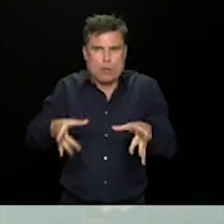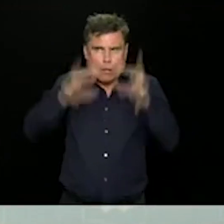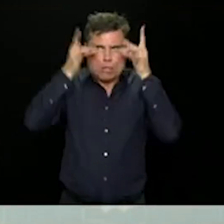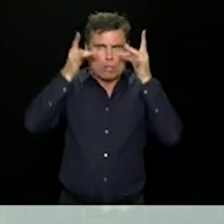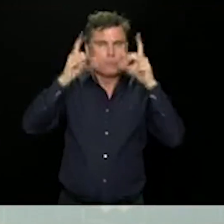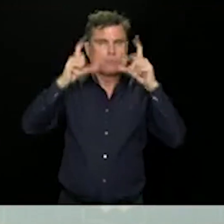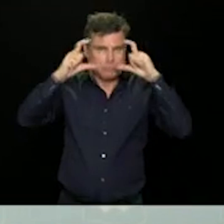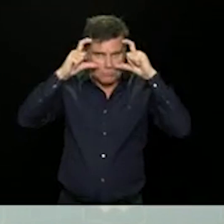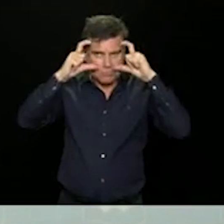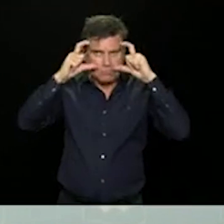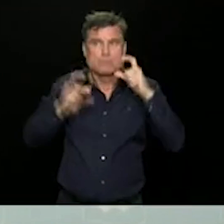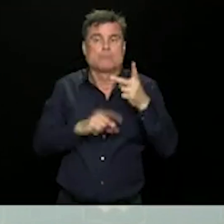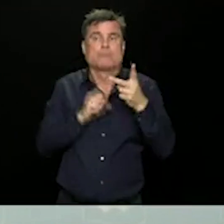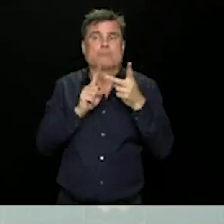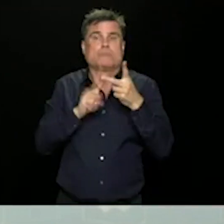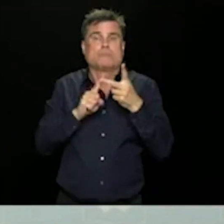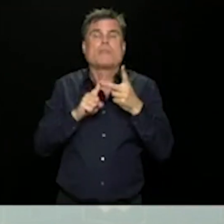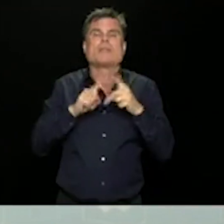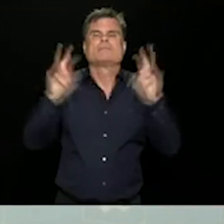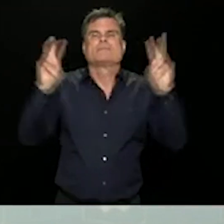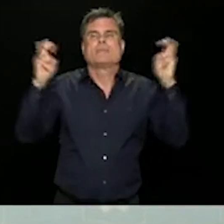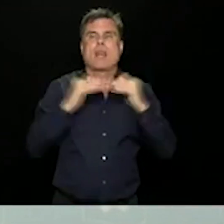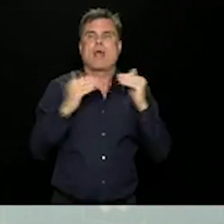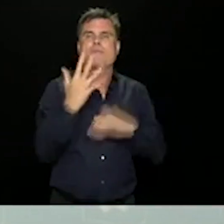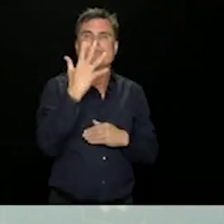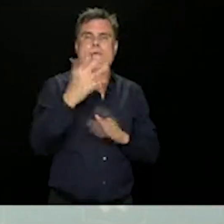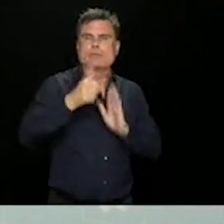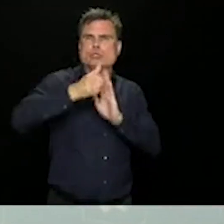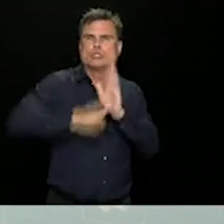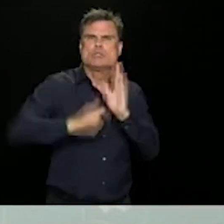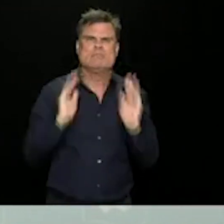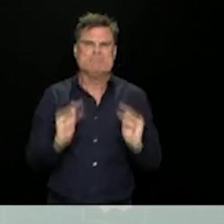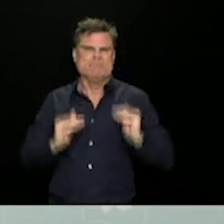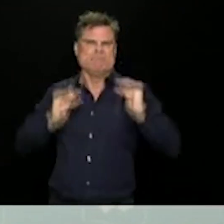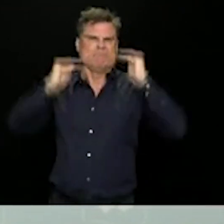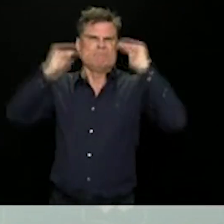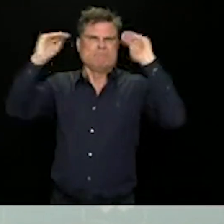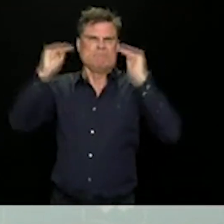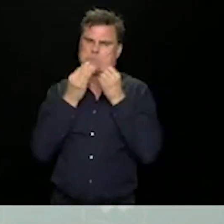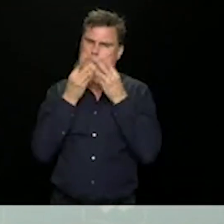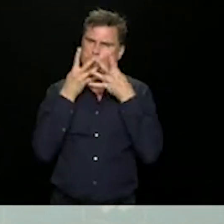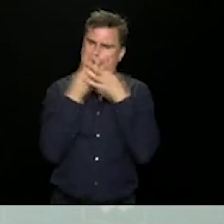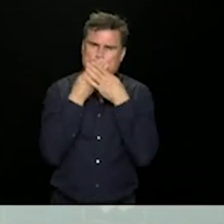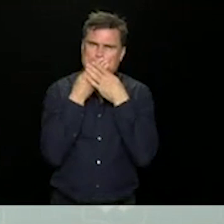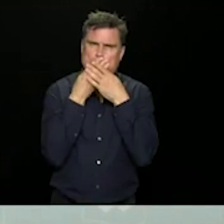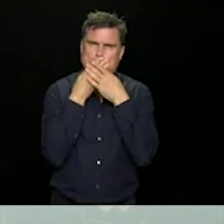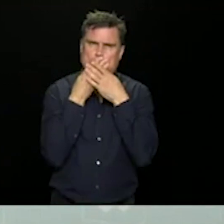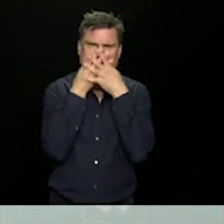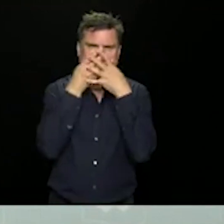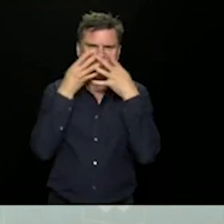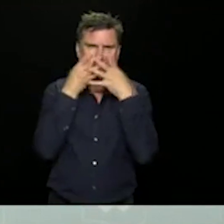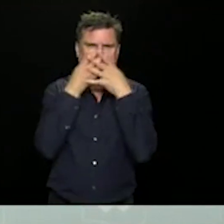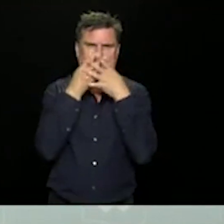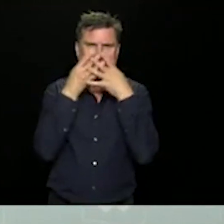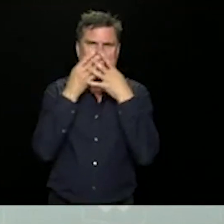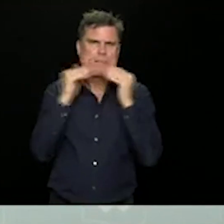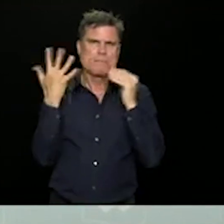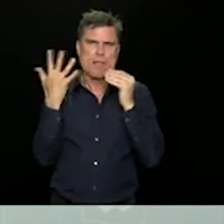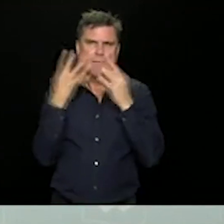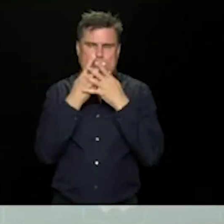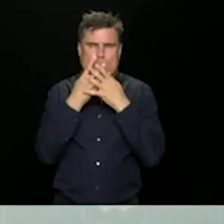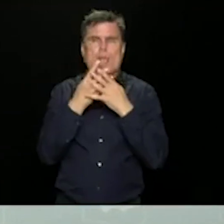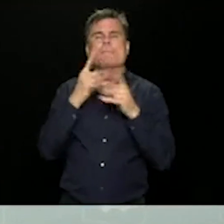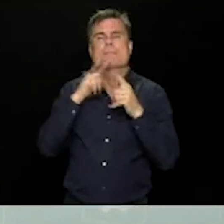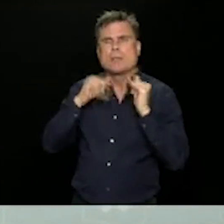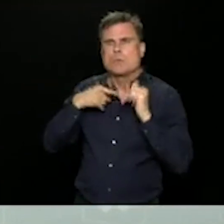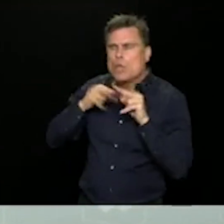the WHO, and here in BC, the recommendations for providing care to people with COVID-19 was to use a level